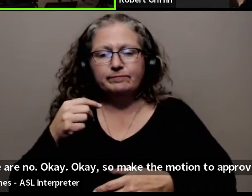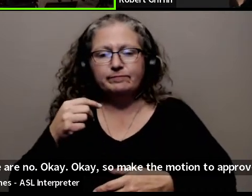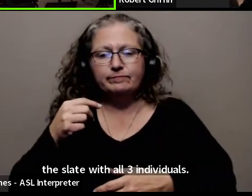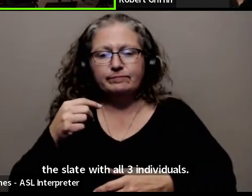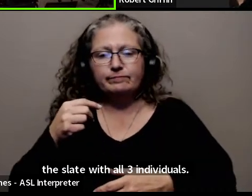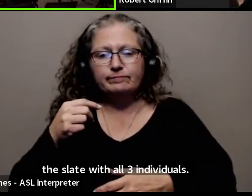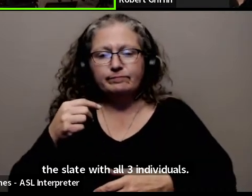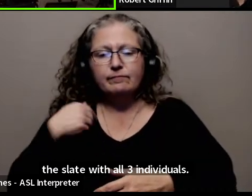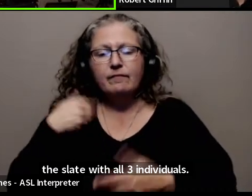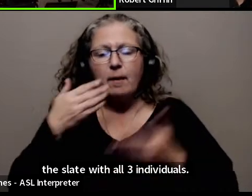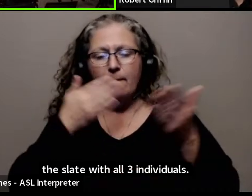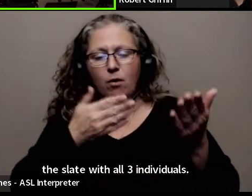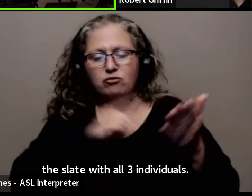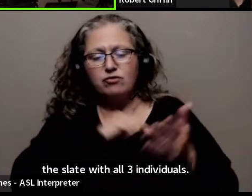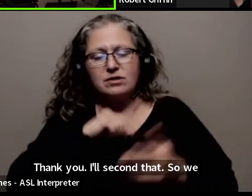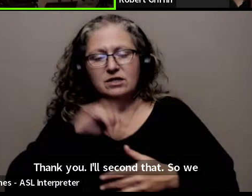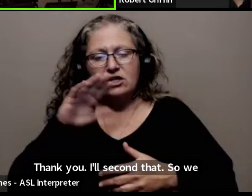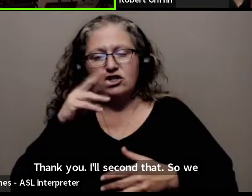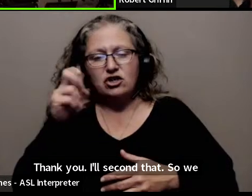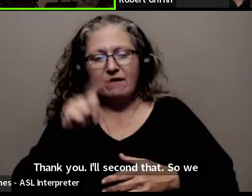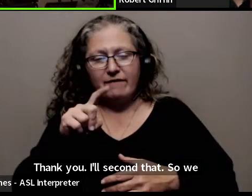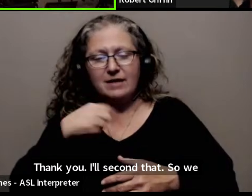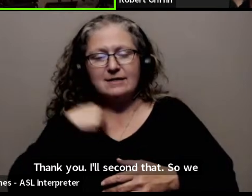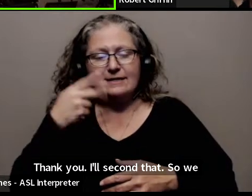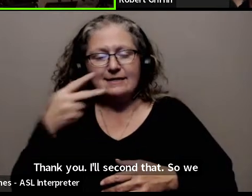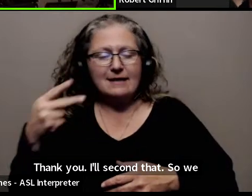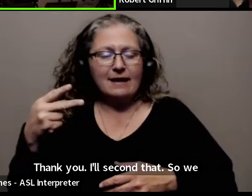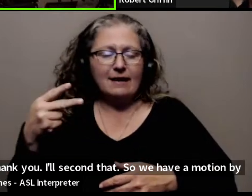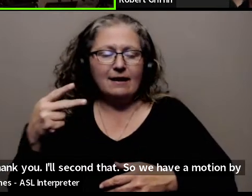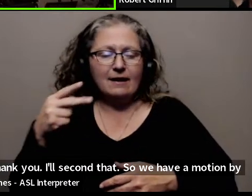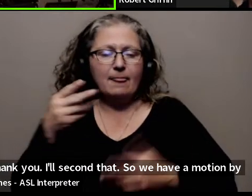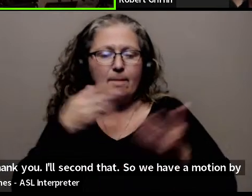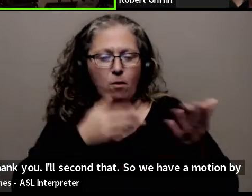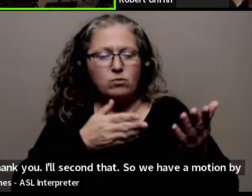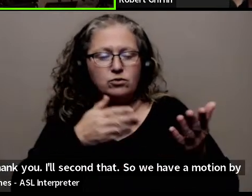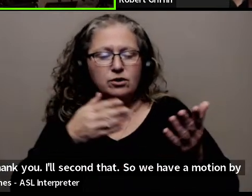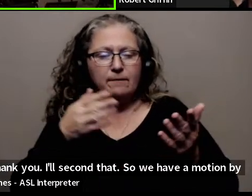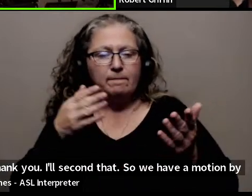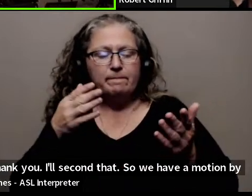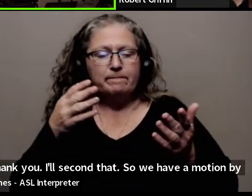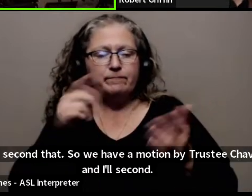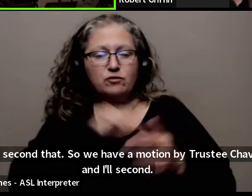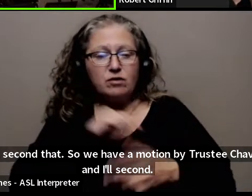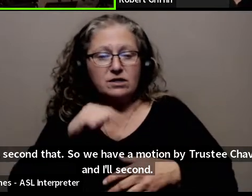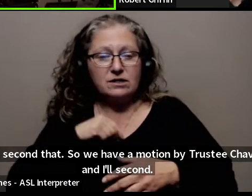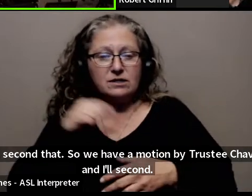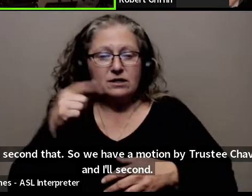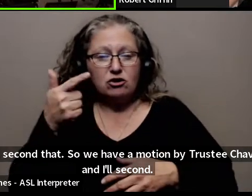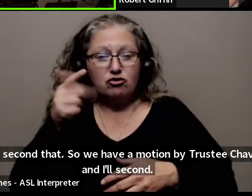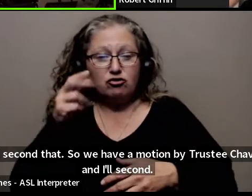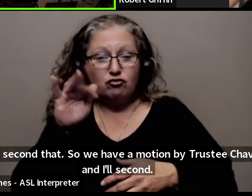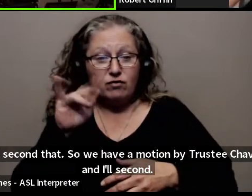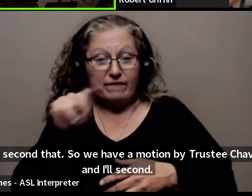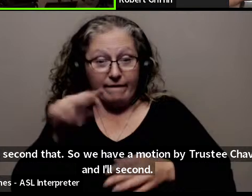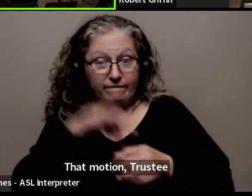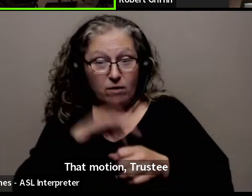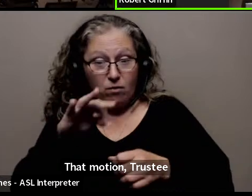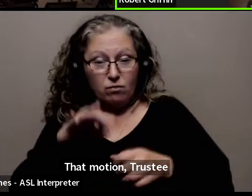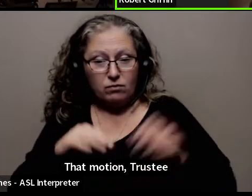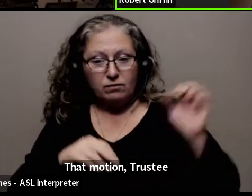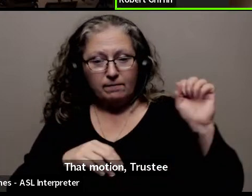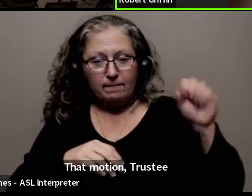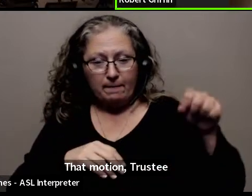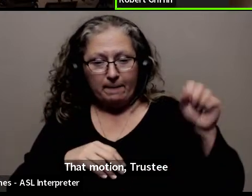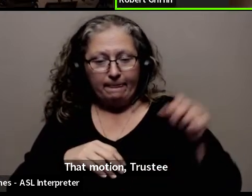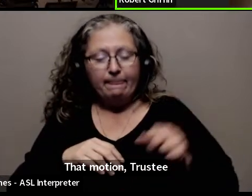So we have a motion by trustee Chavez and I'll second that motion. Trustee Griffin, how do you vote?